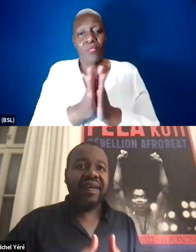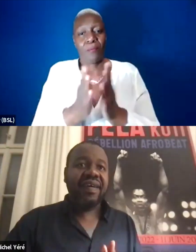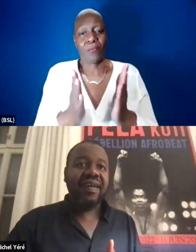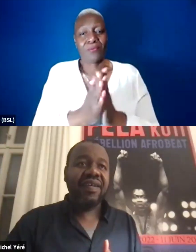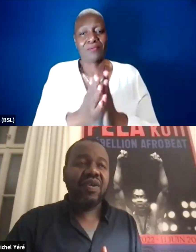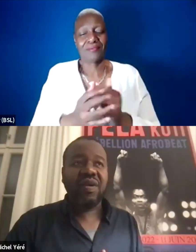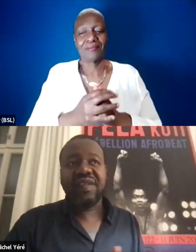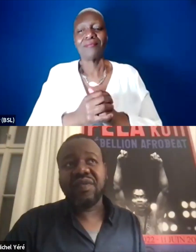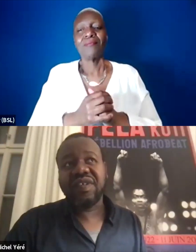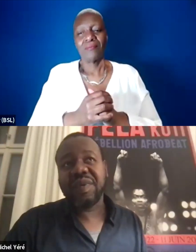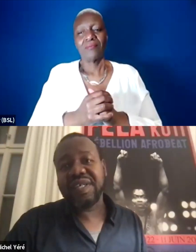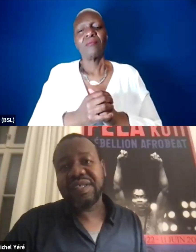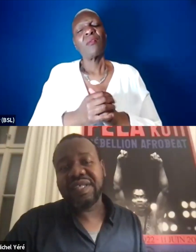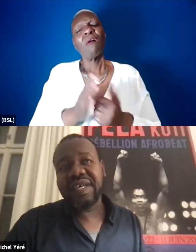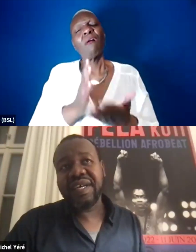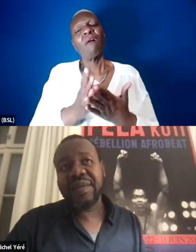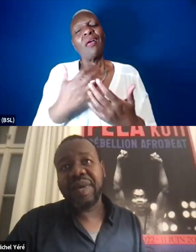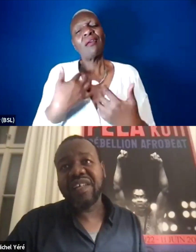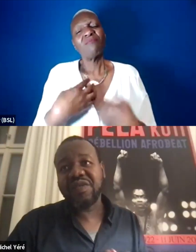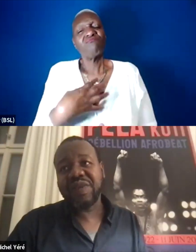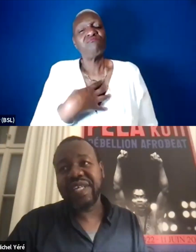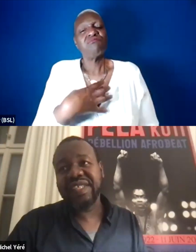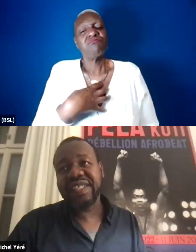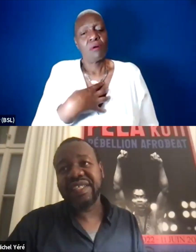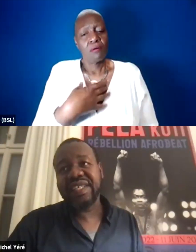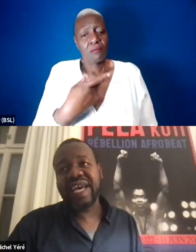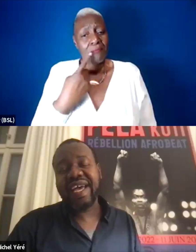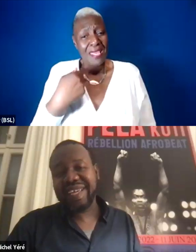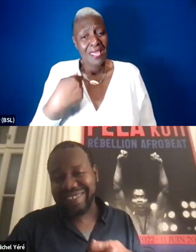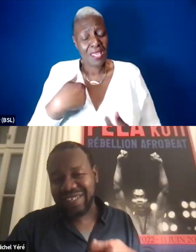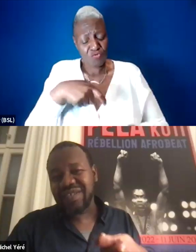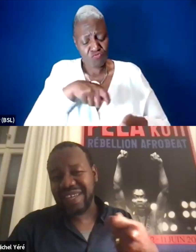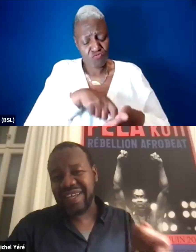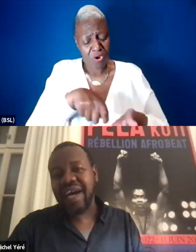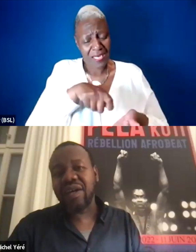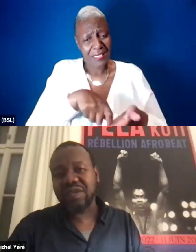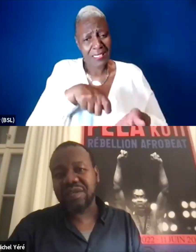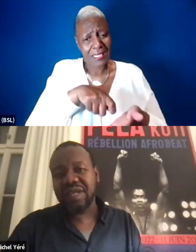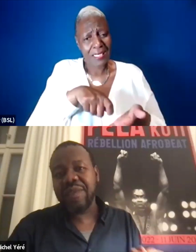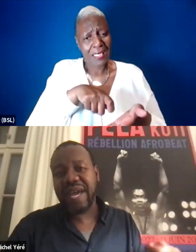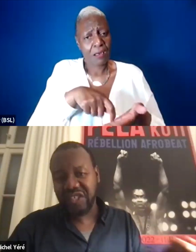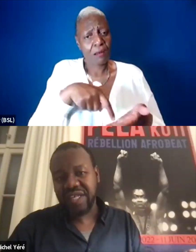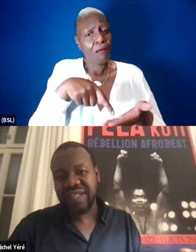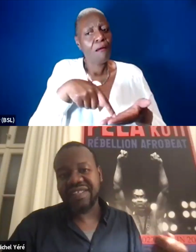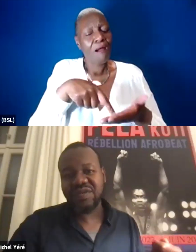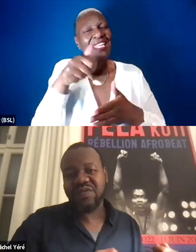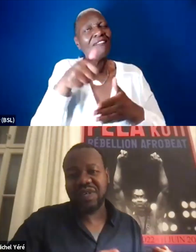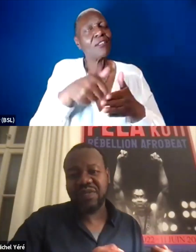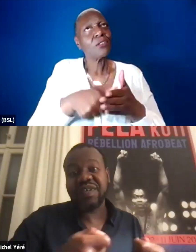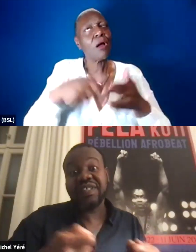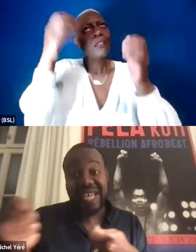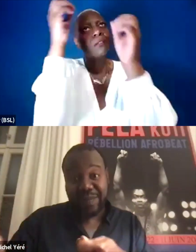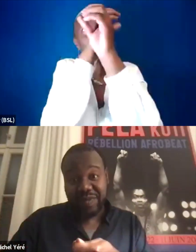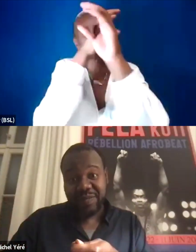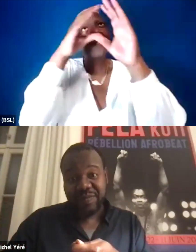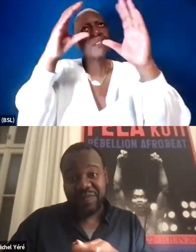And it's interesting because as I was writing it, I did not start out imagining that this was what